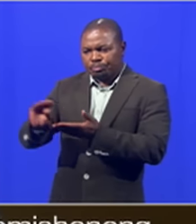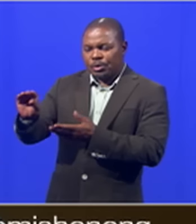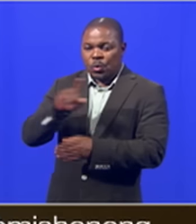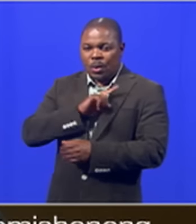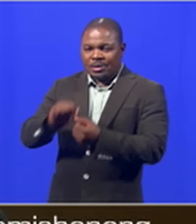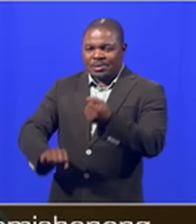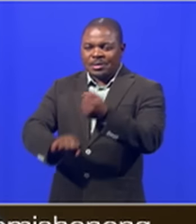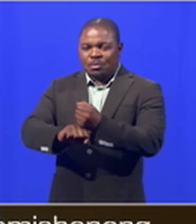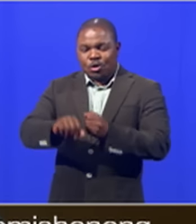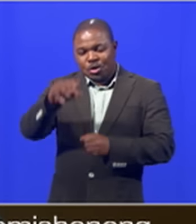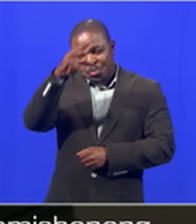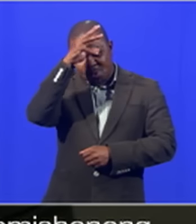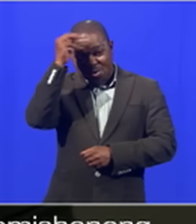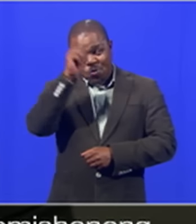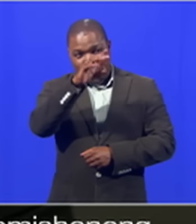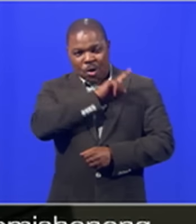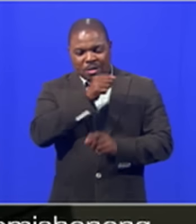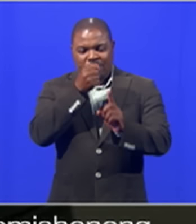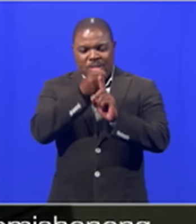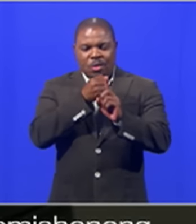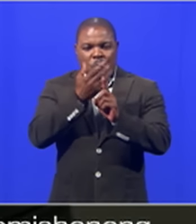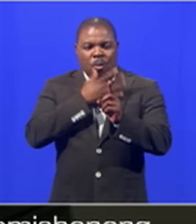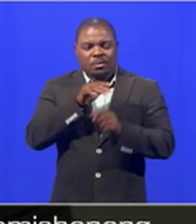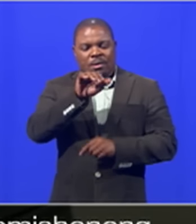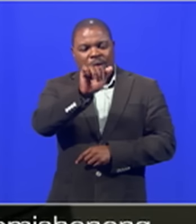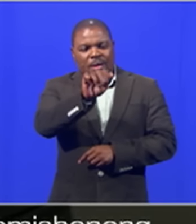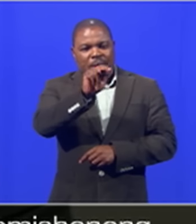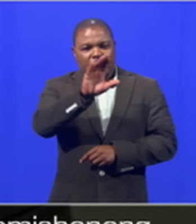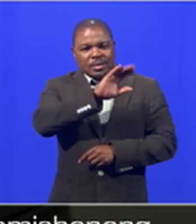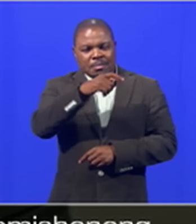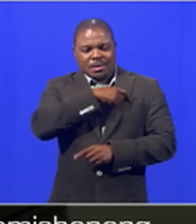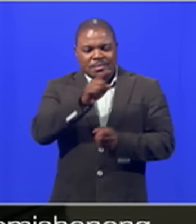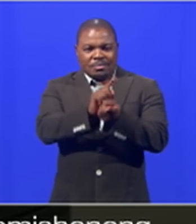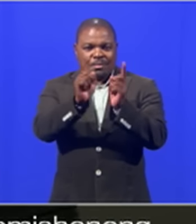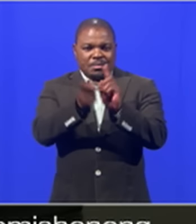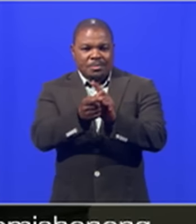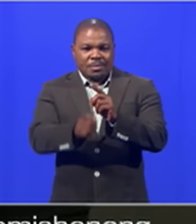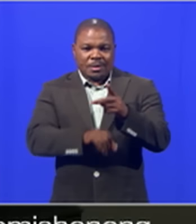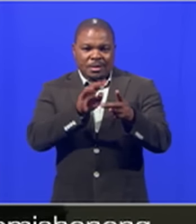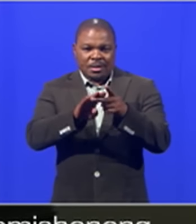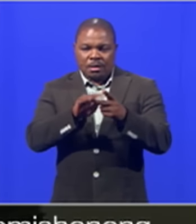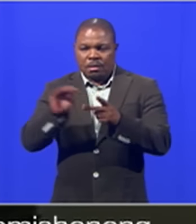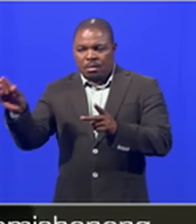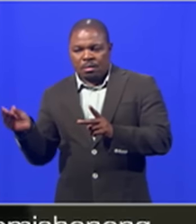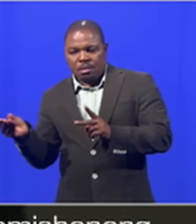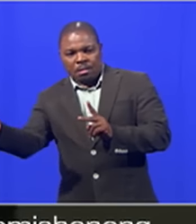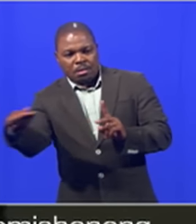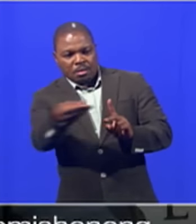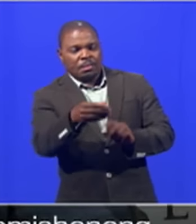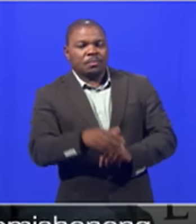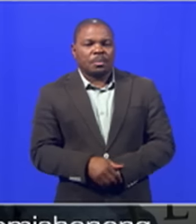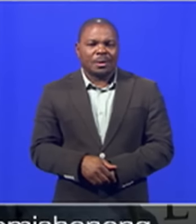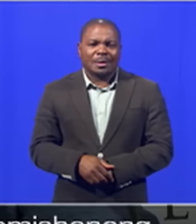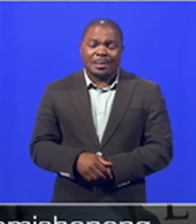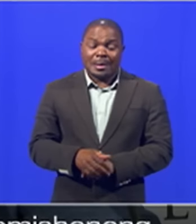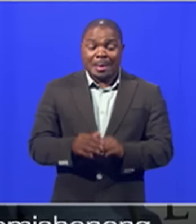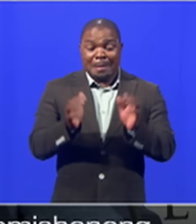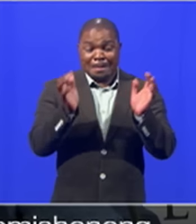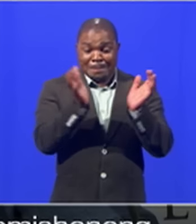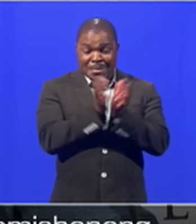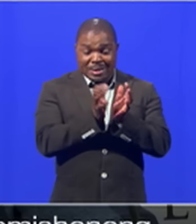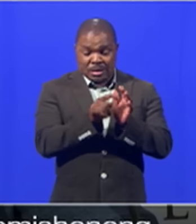la ga Mqunu la go nna presidente ya ANC, mme o romile Mogotsi go fetisa dituelo tseno. Meeting was very, very